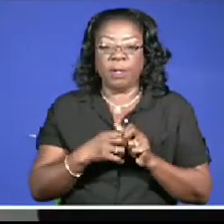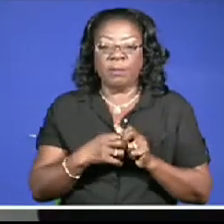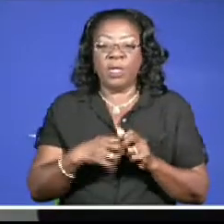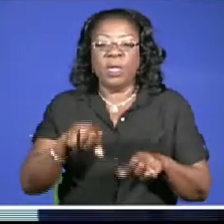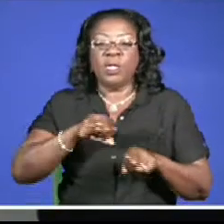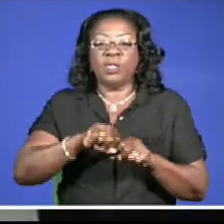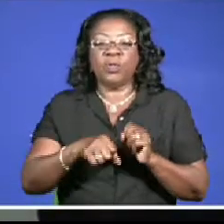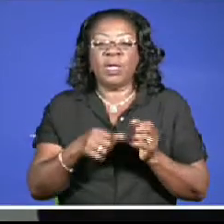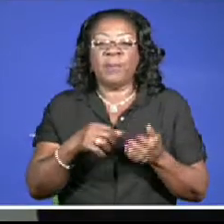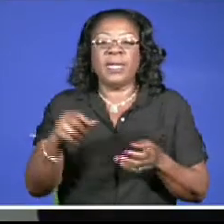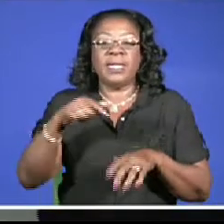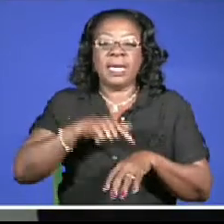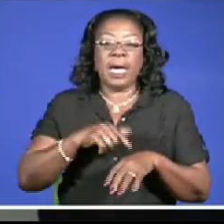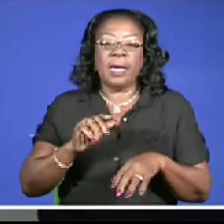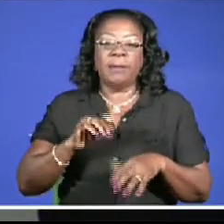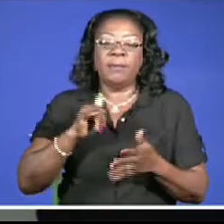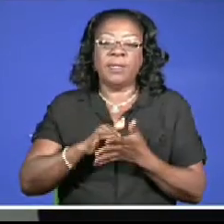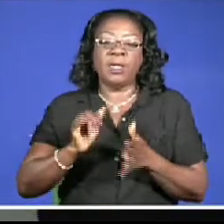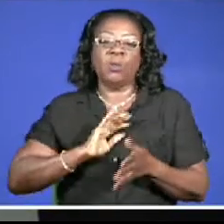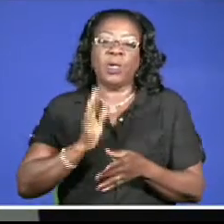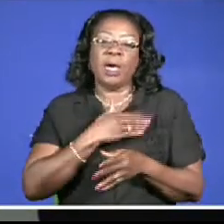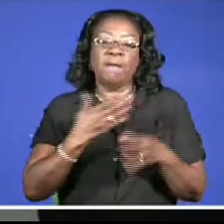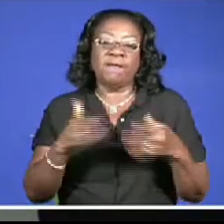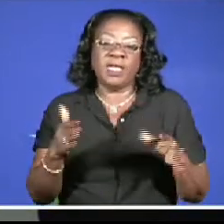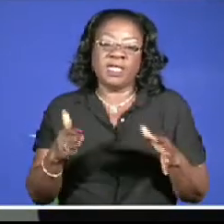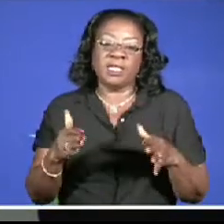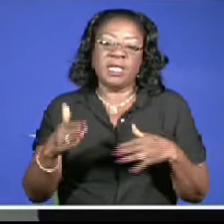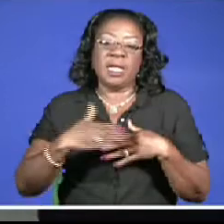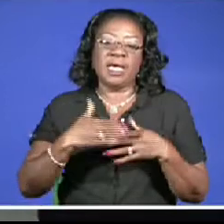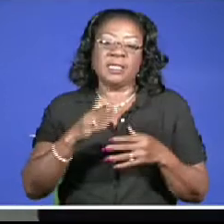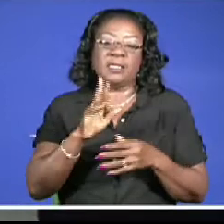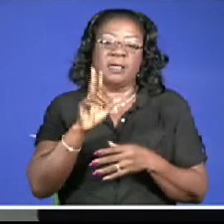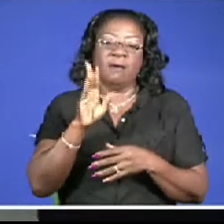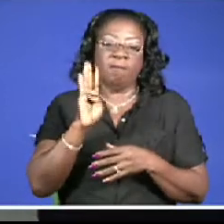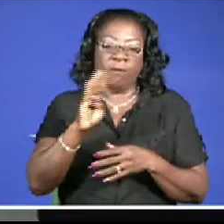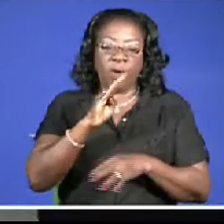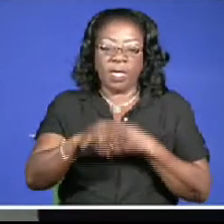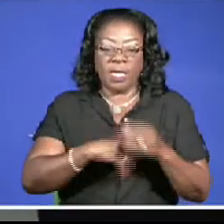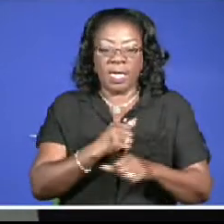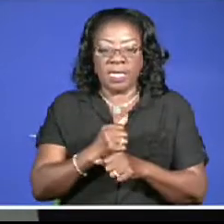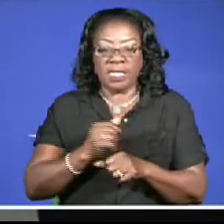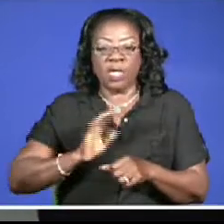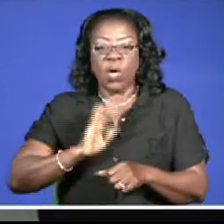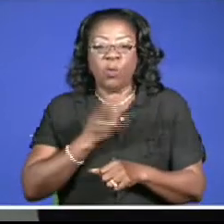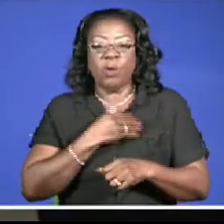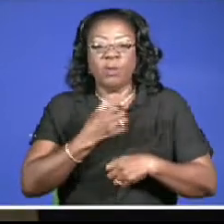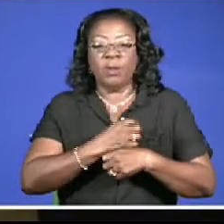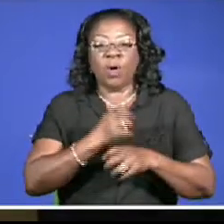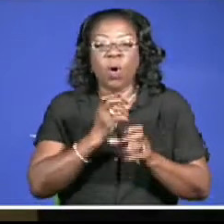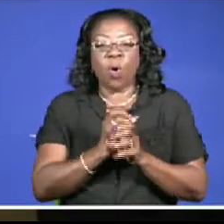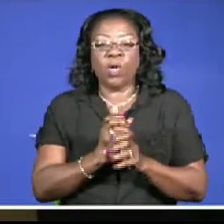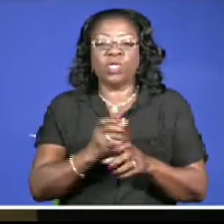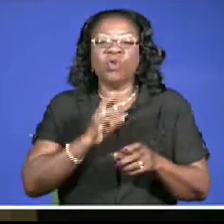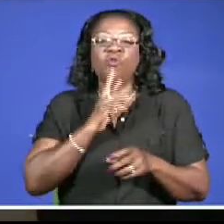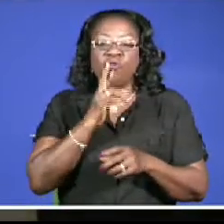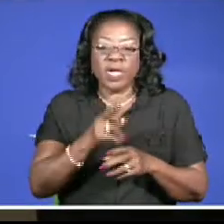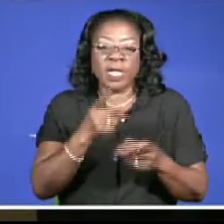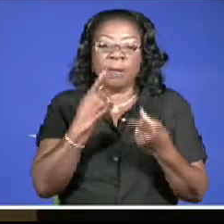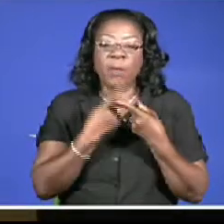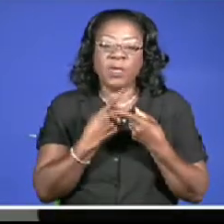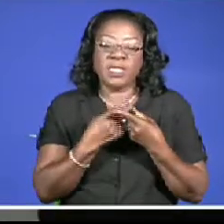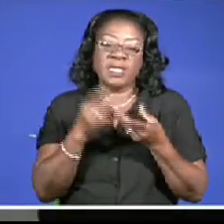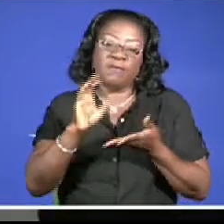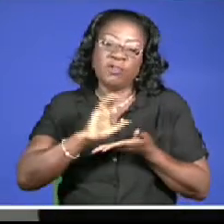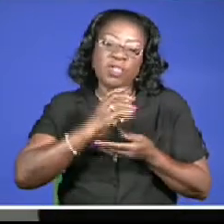time as we're finished this term in government, that we will have effected real positive change in the Bahamian